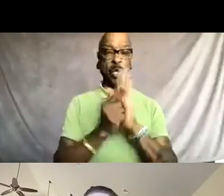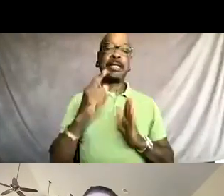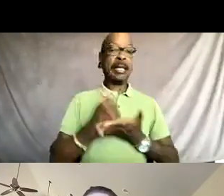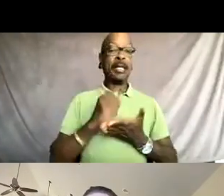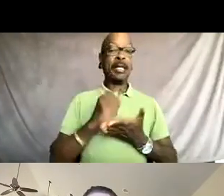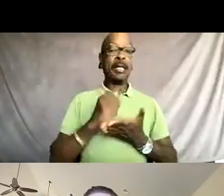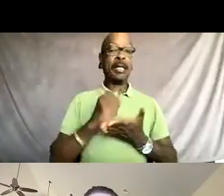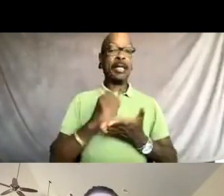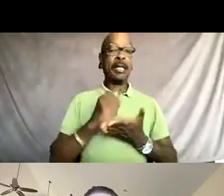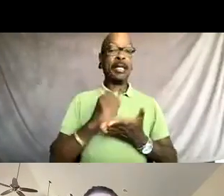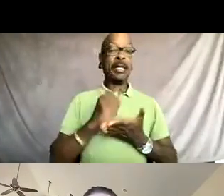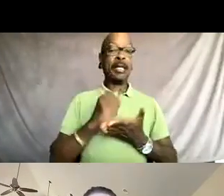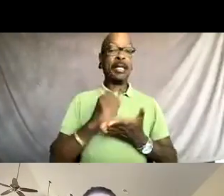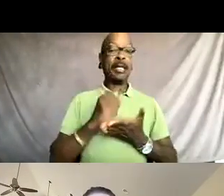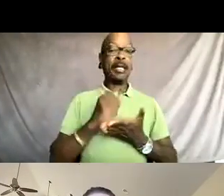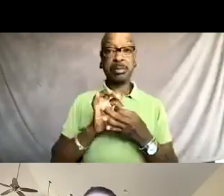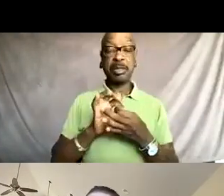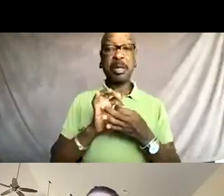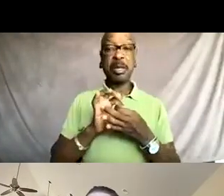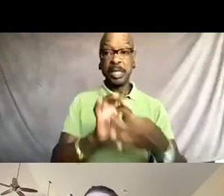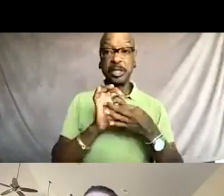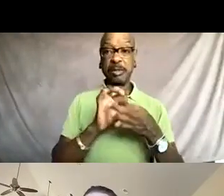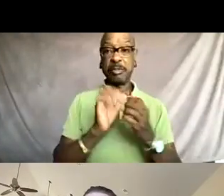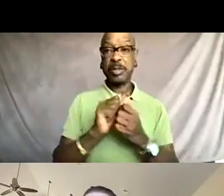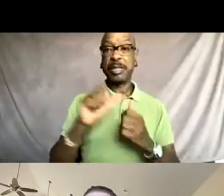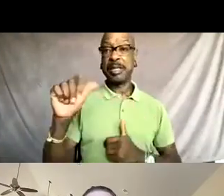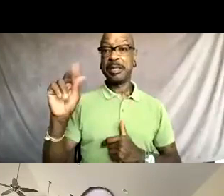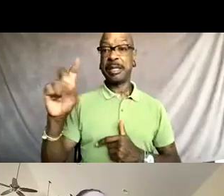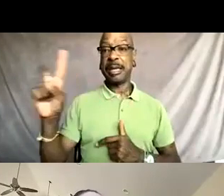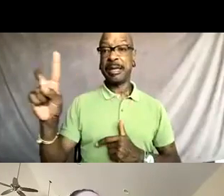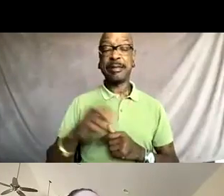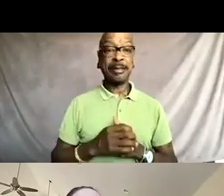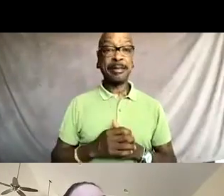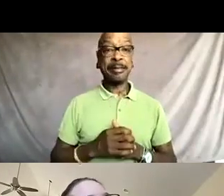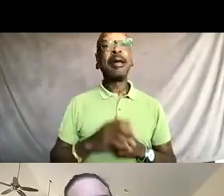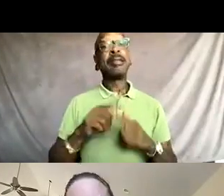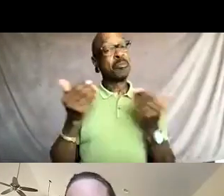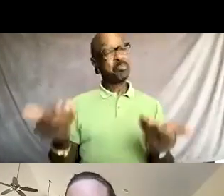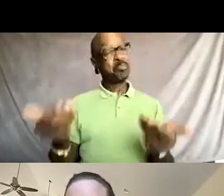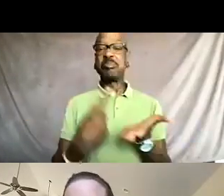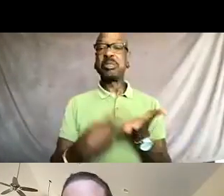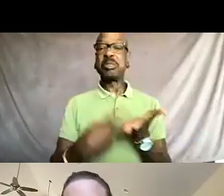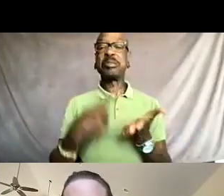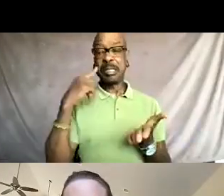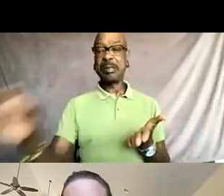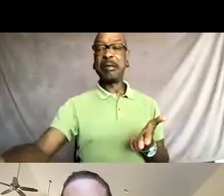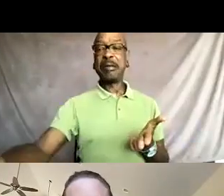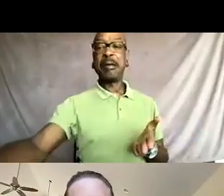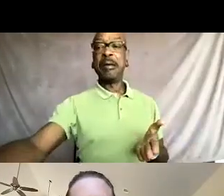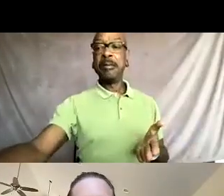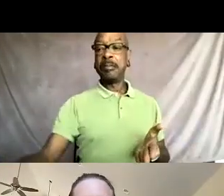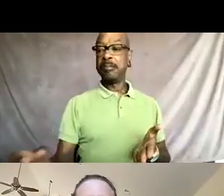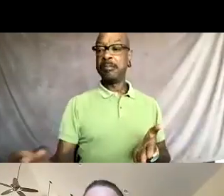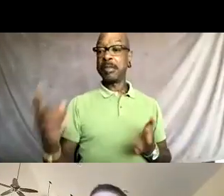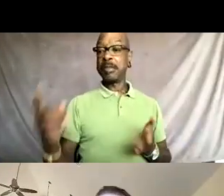land. And yeah, and then we can discuss. I think I'm hoping we're going to have 30 to 45 minutes for questions and